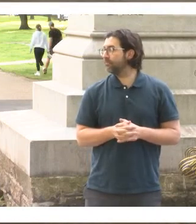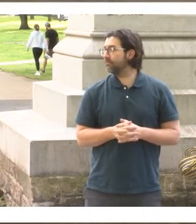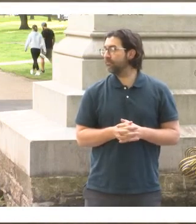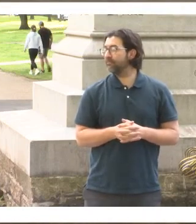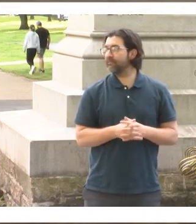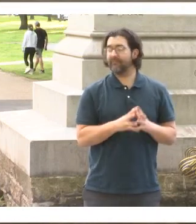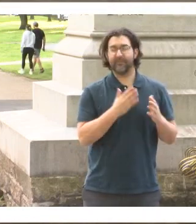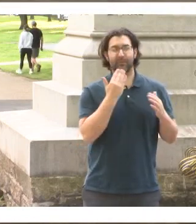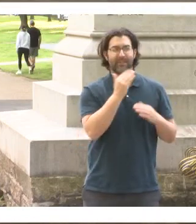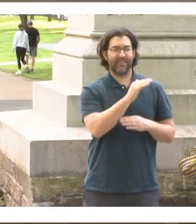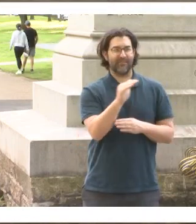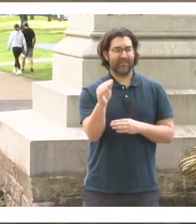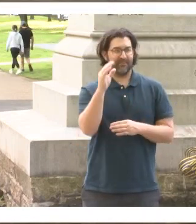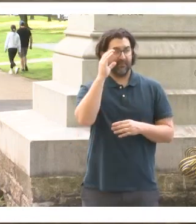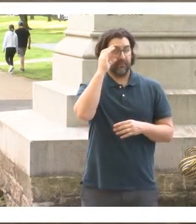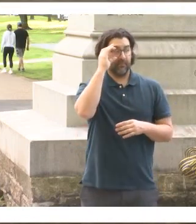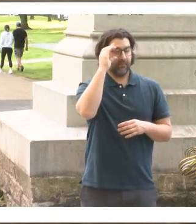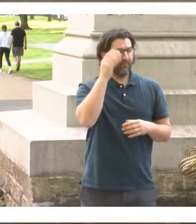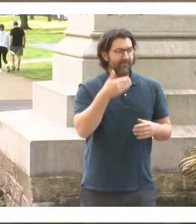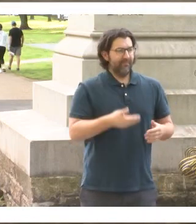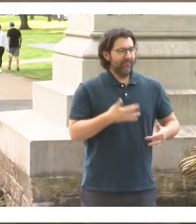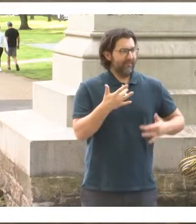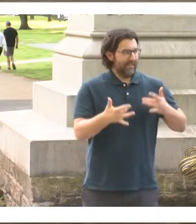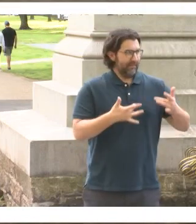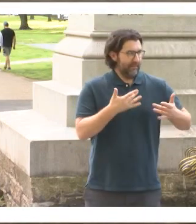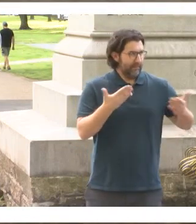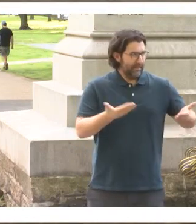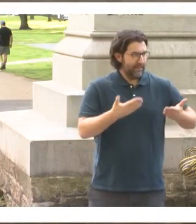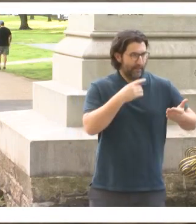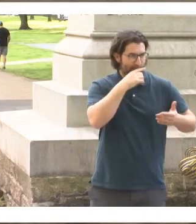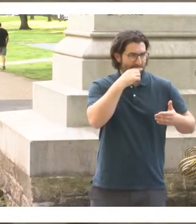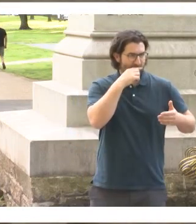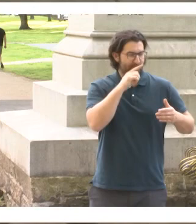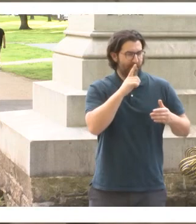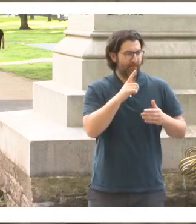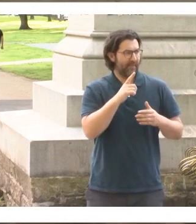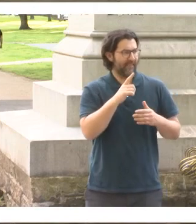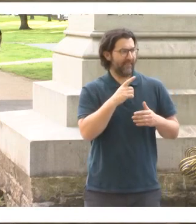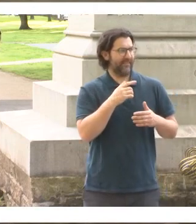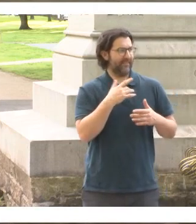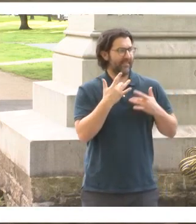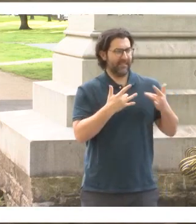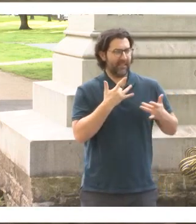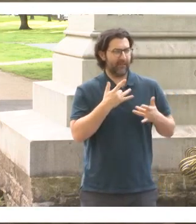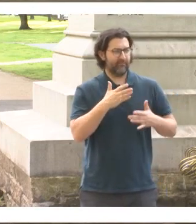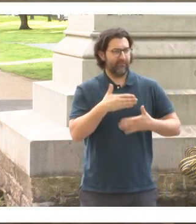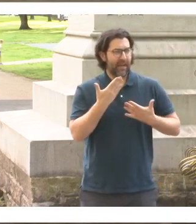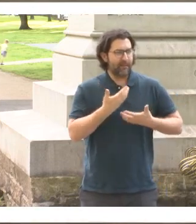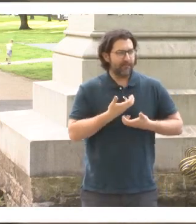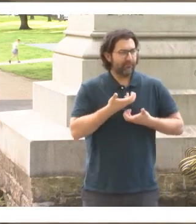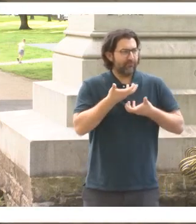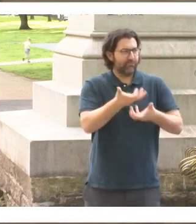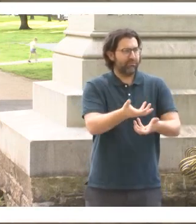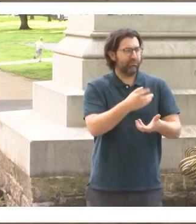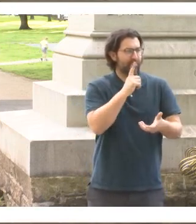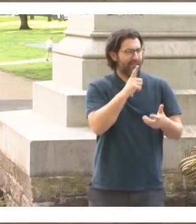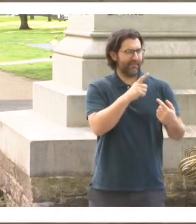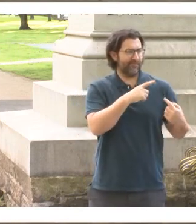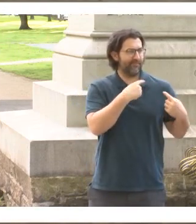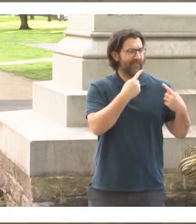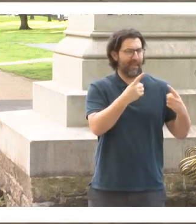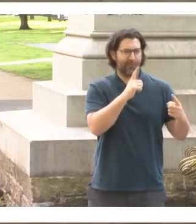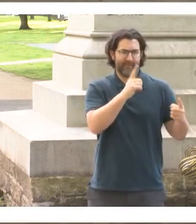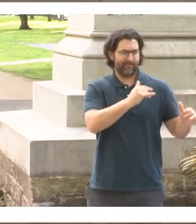Good evening, everyone. I am honored to be here and equally share the enthusiasm and joy expressed so far